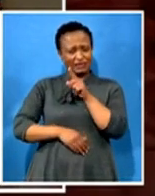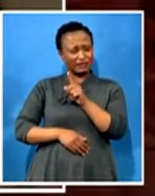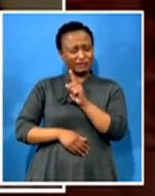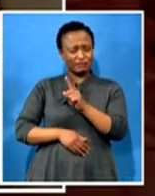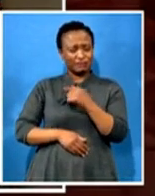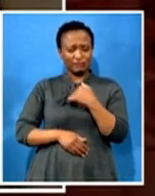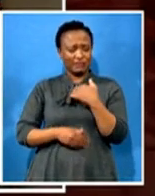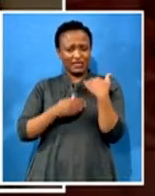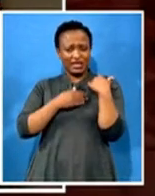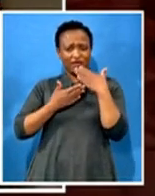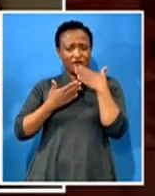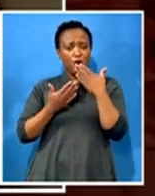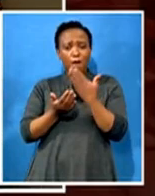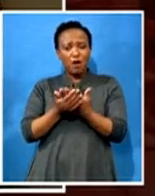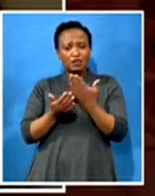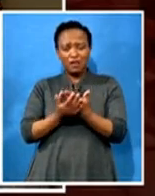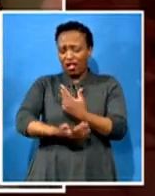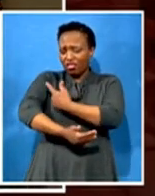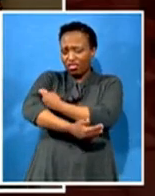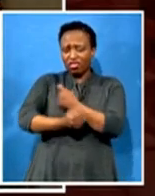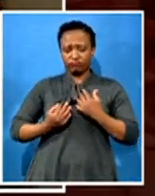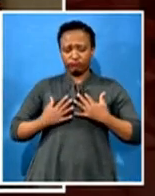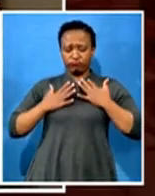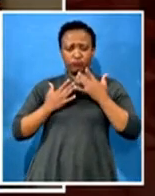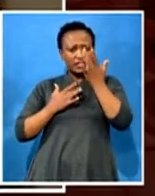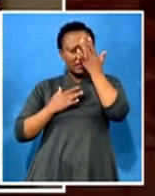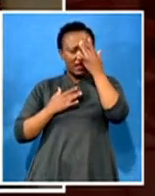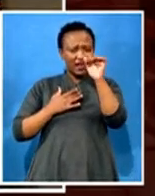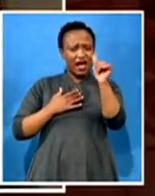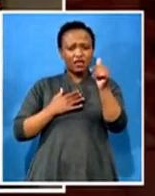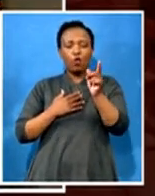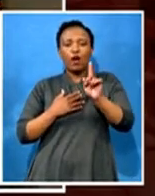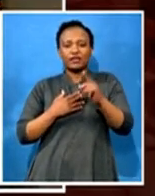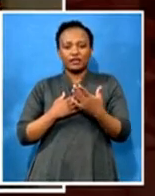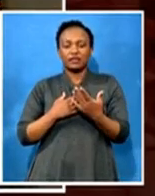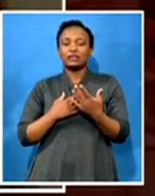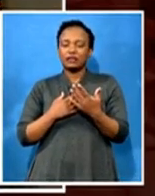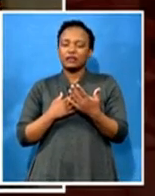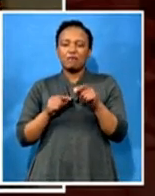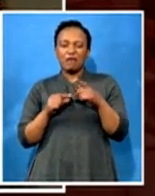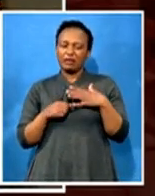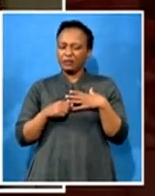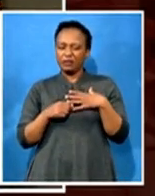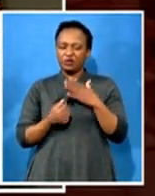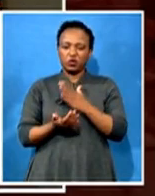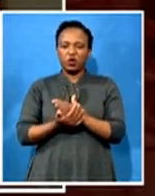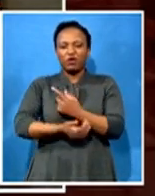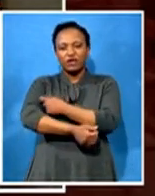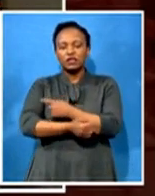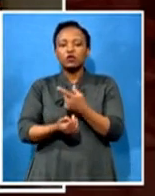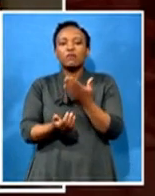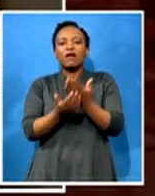be. But look, if we just look at what's happened with where people haven't taken vaccines, where they are available elsewhere, with measles, for example,